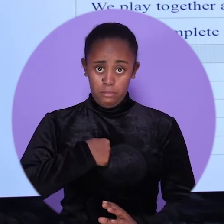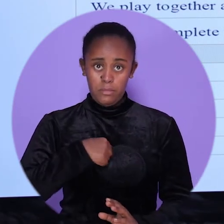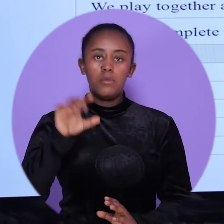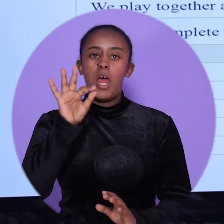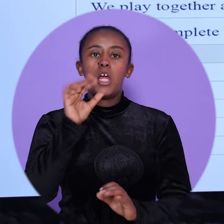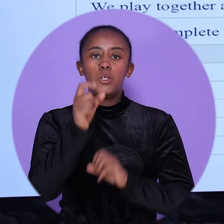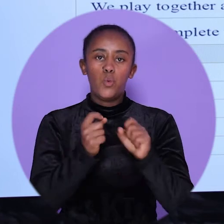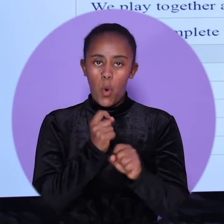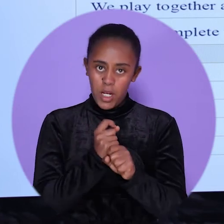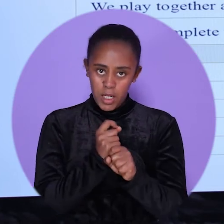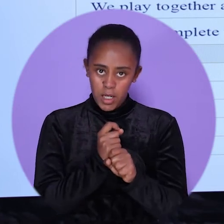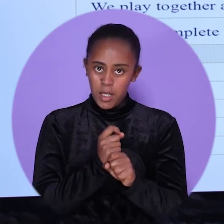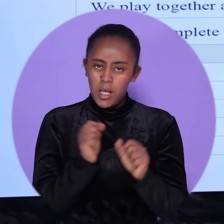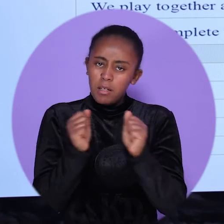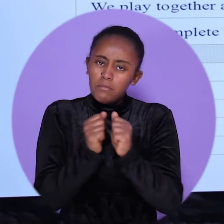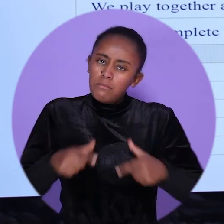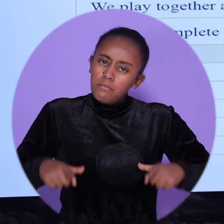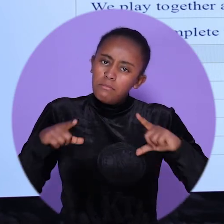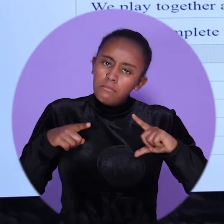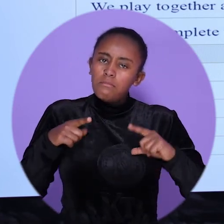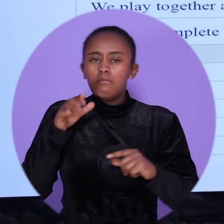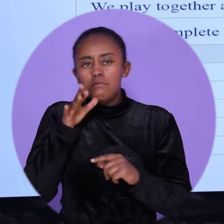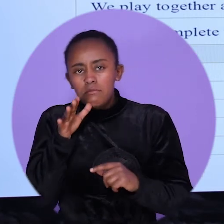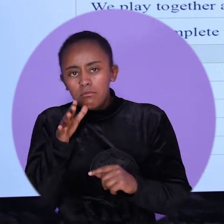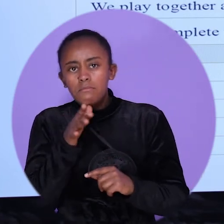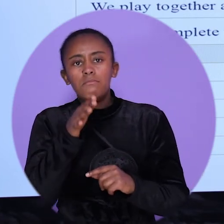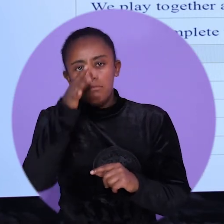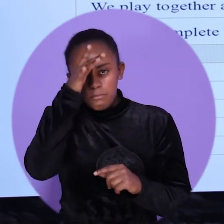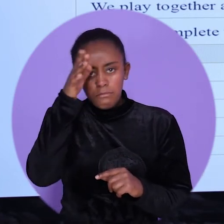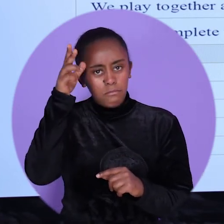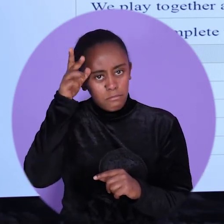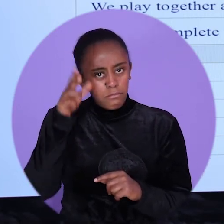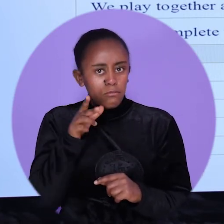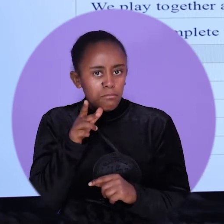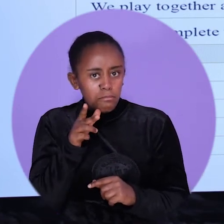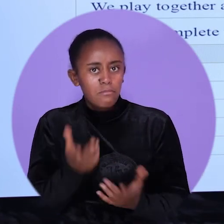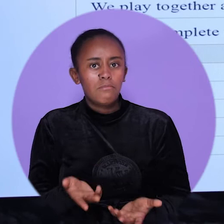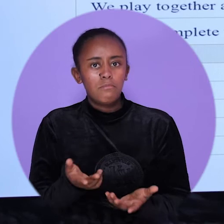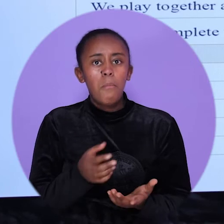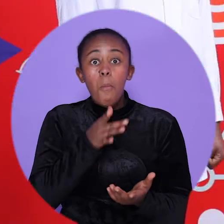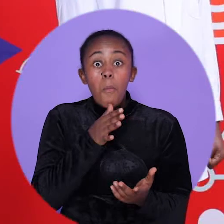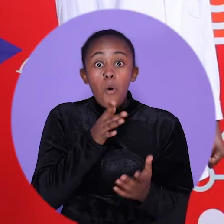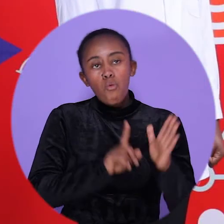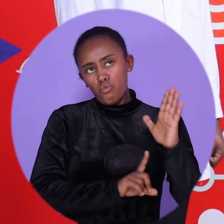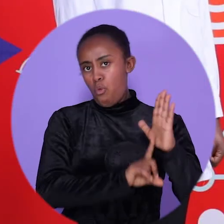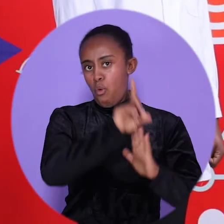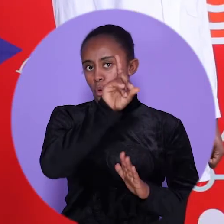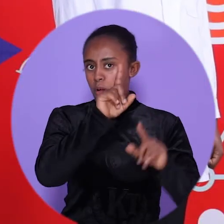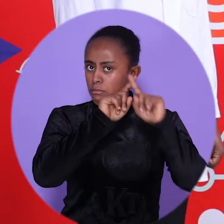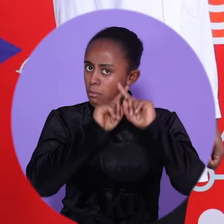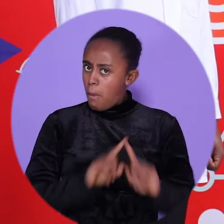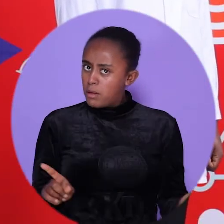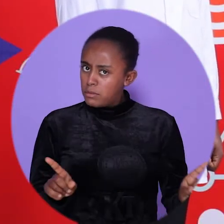old. I live with my mother, father, sister, and brother. My mother is tall,